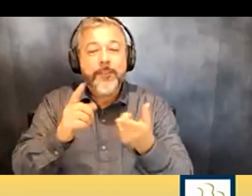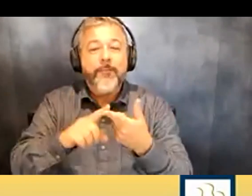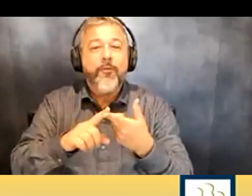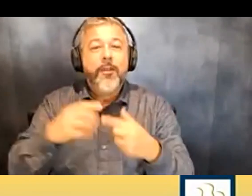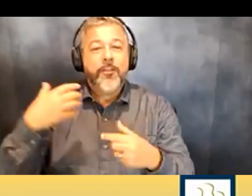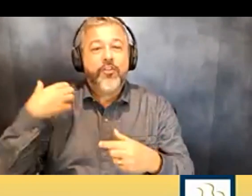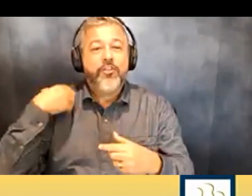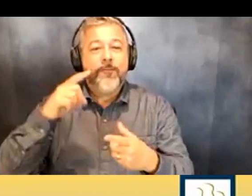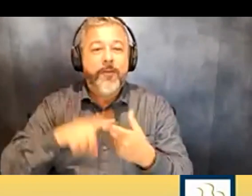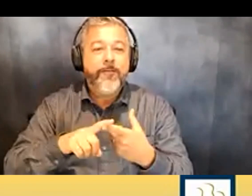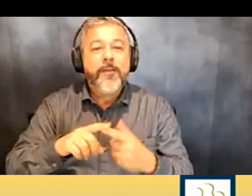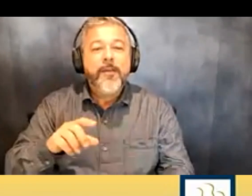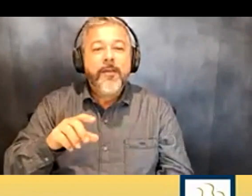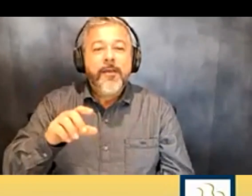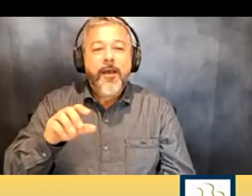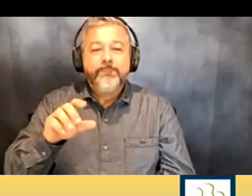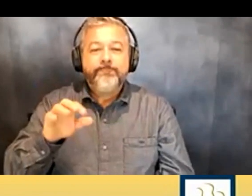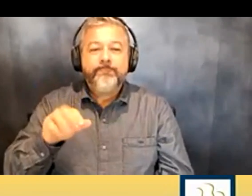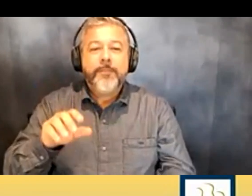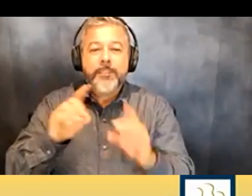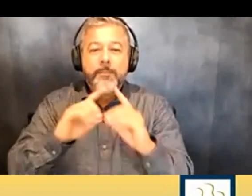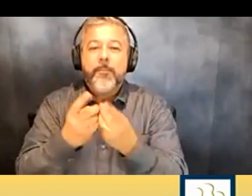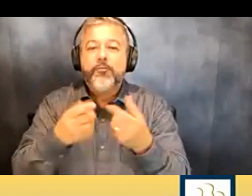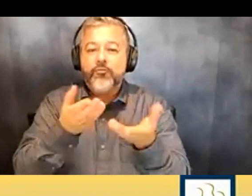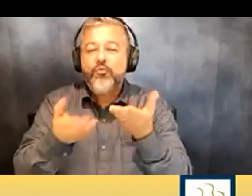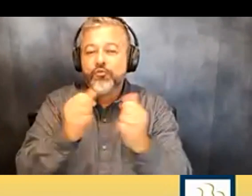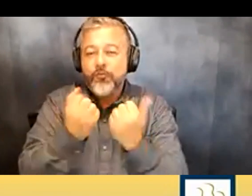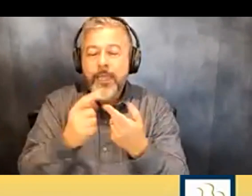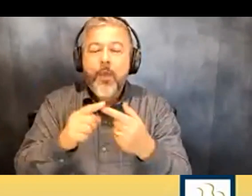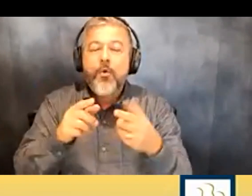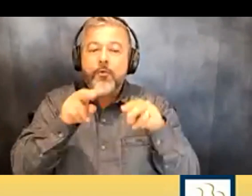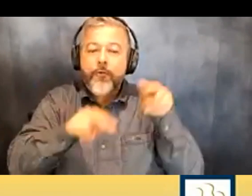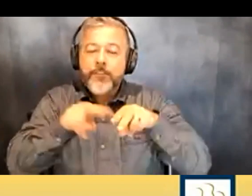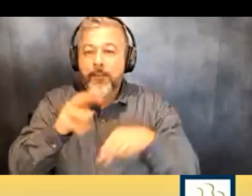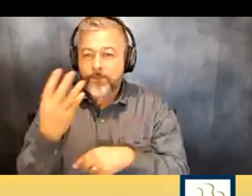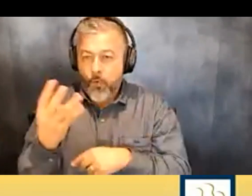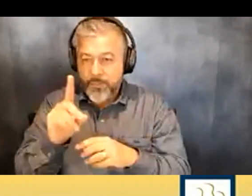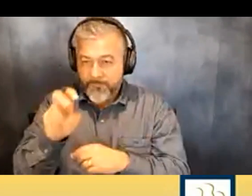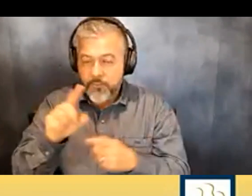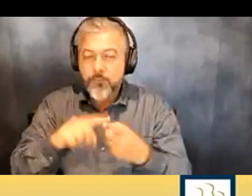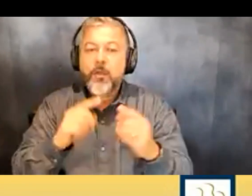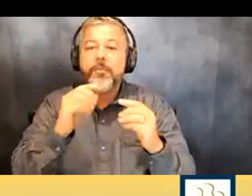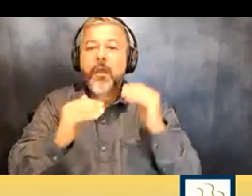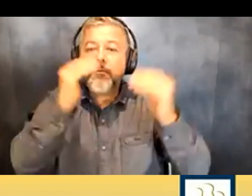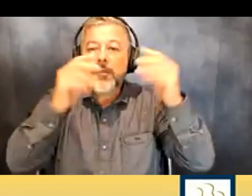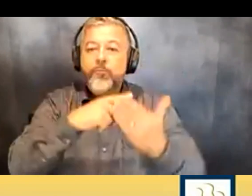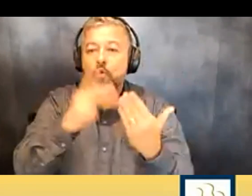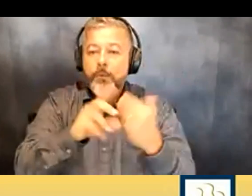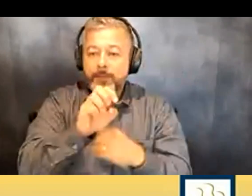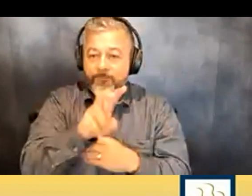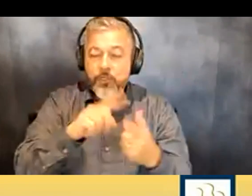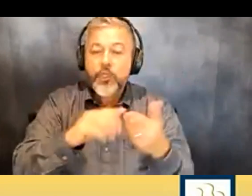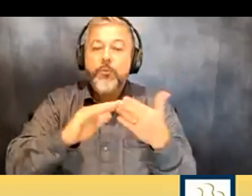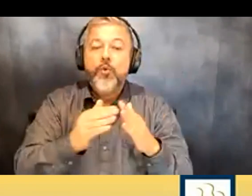Integration. And with that job, I'll be overseeing 4 divisions: the Adult Programs Division, Community Care